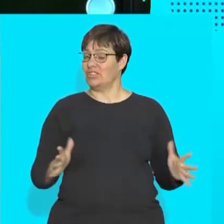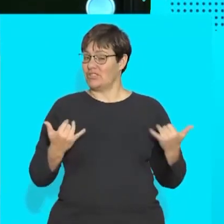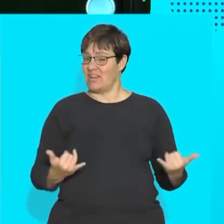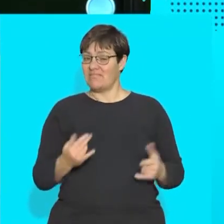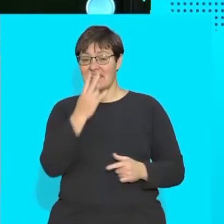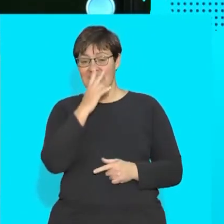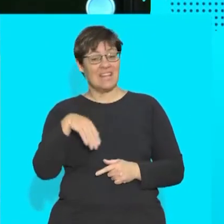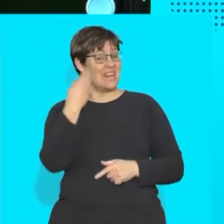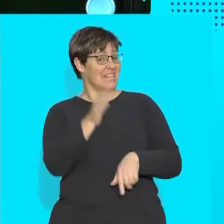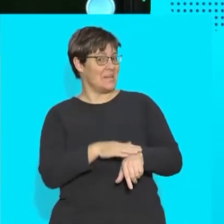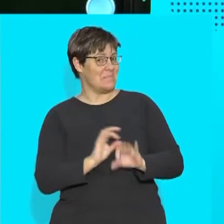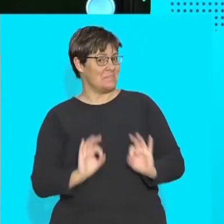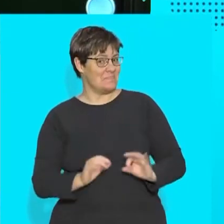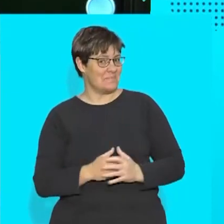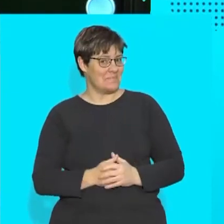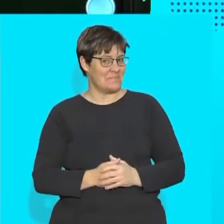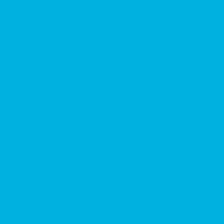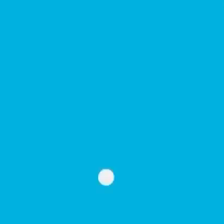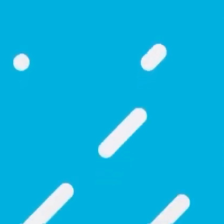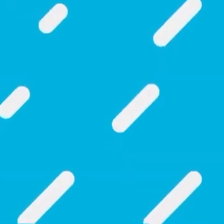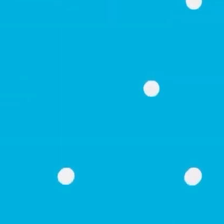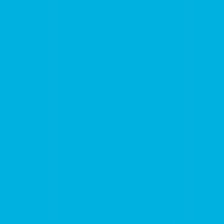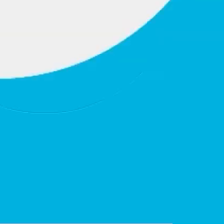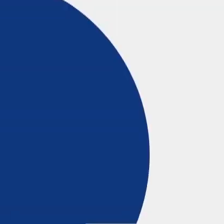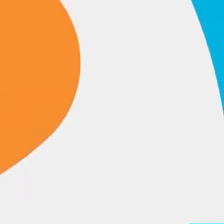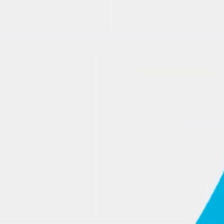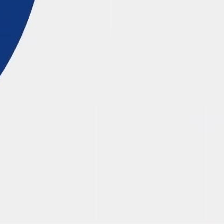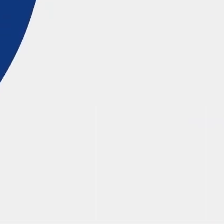will see you again next time.